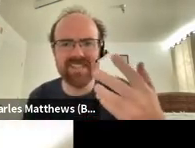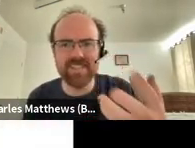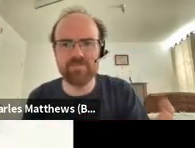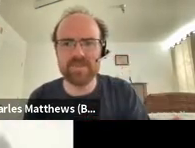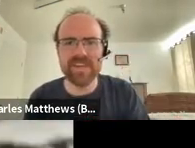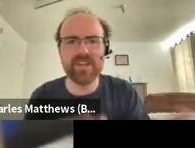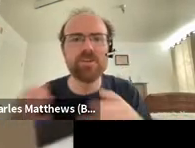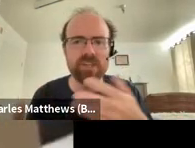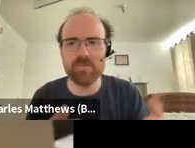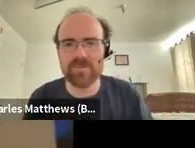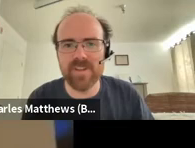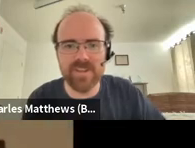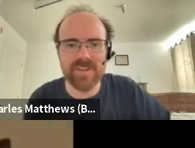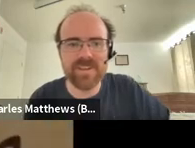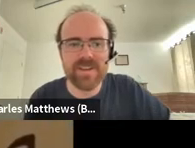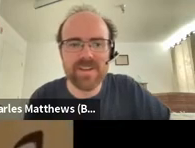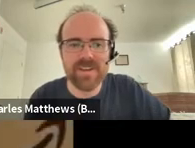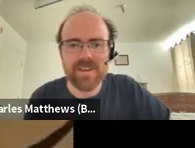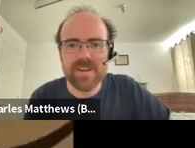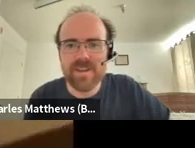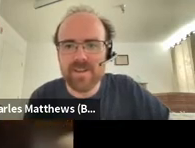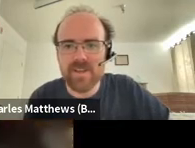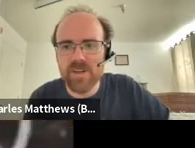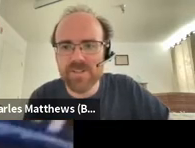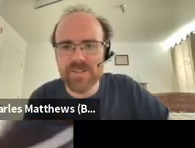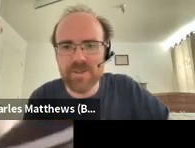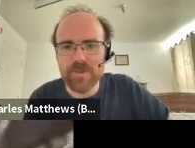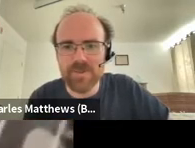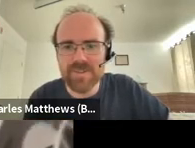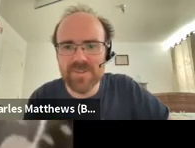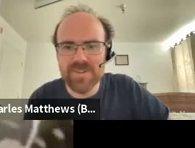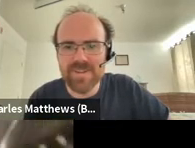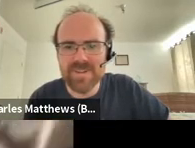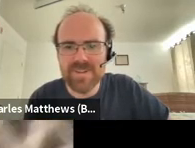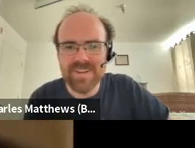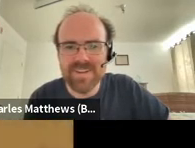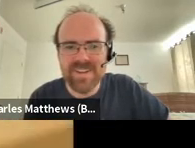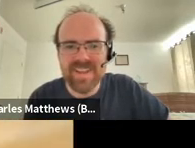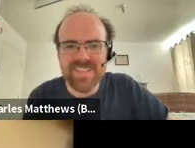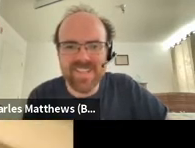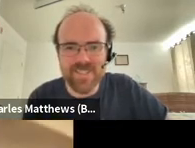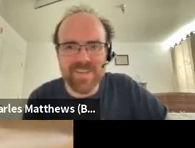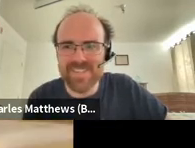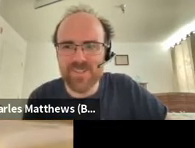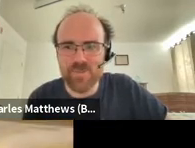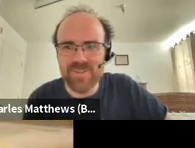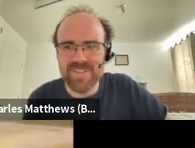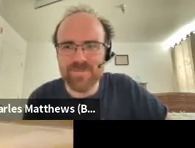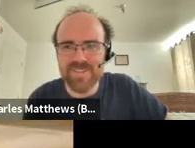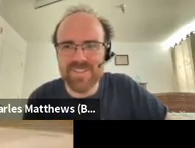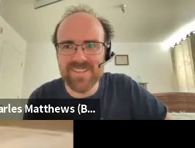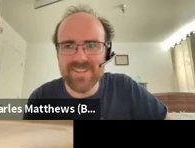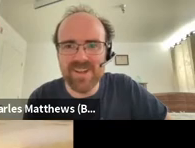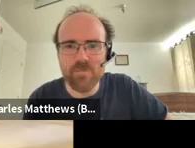It's actually includes a couple of other commercial circuit boards. It's a sensor-based instrument.